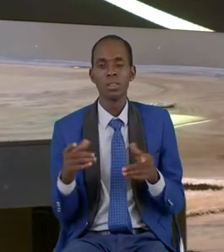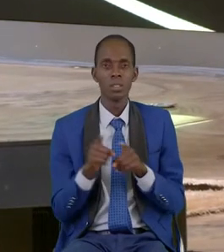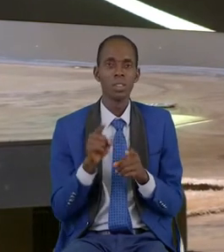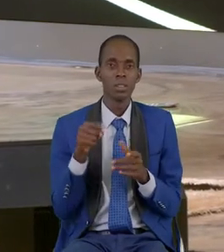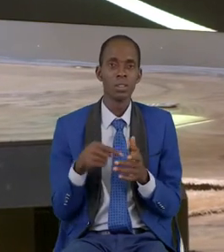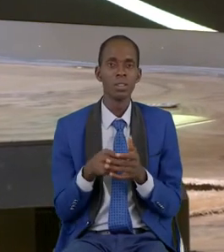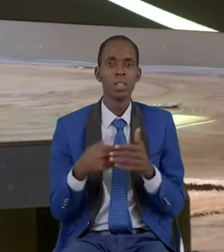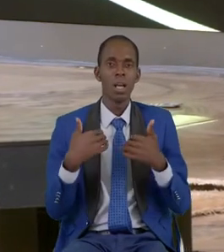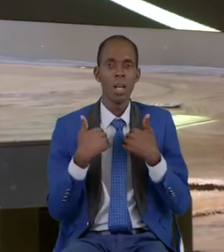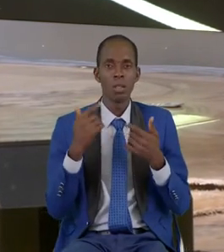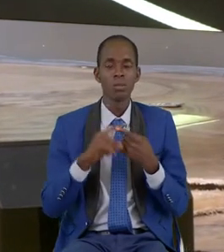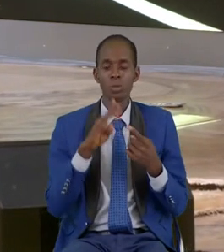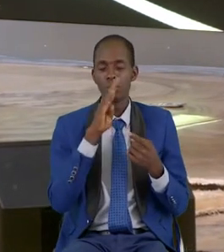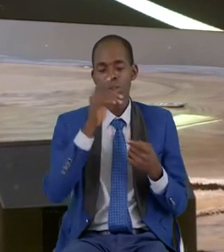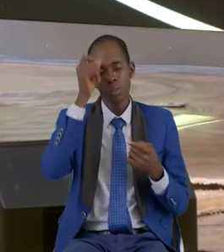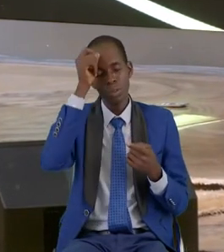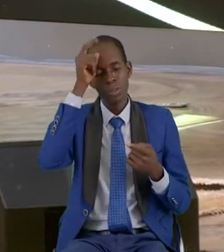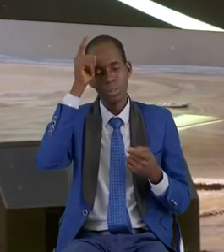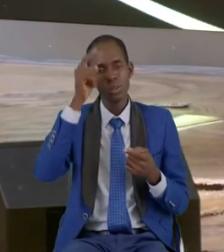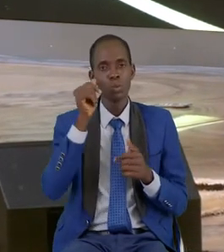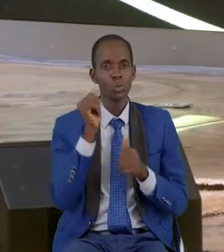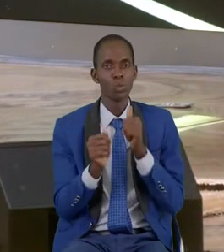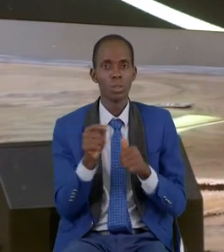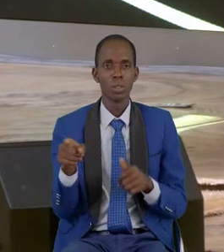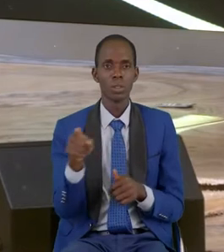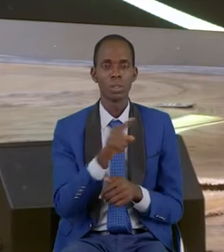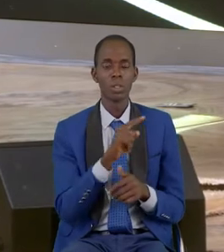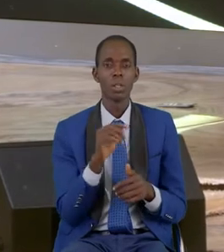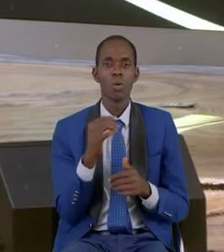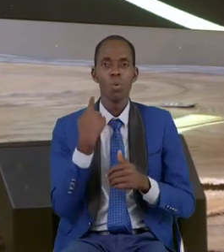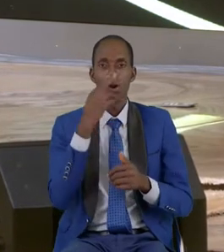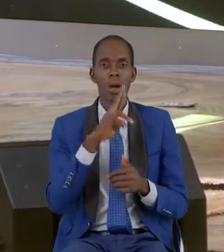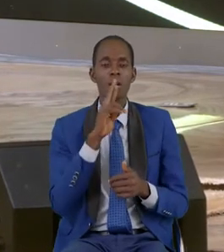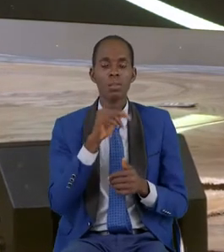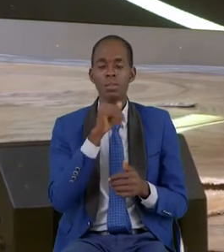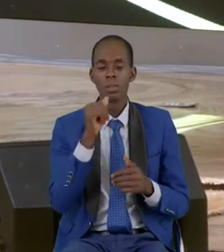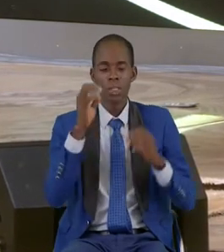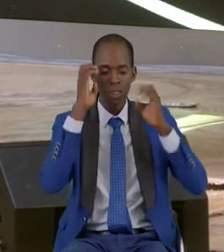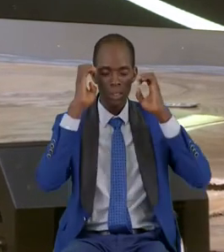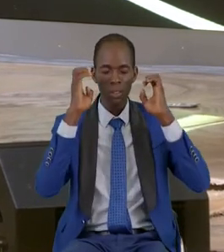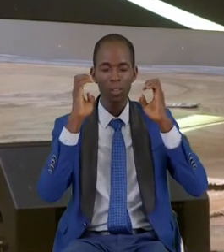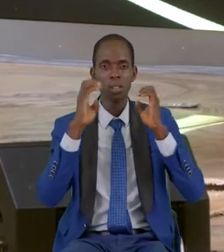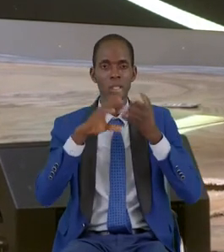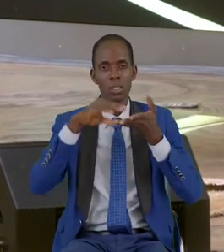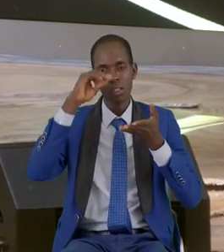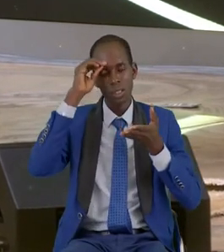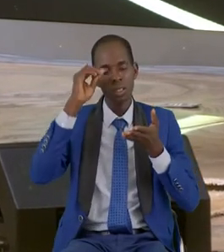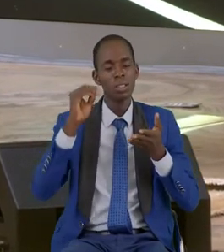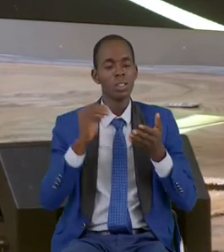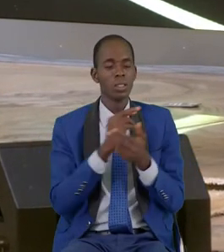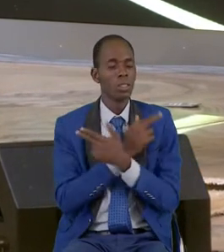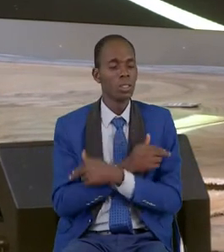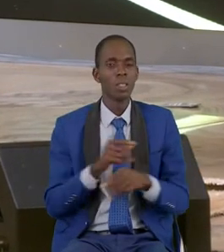be understood, which they that are unlearned and unstable rest, as they do